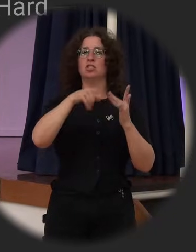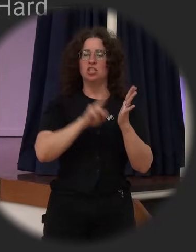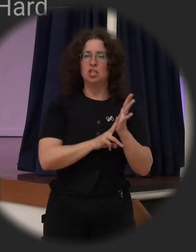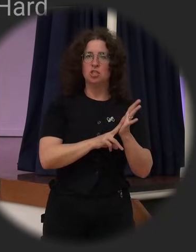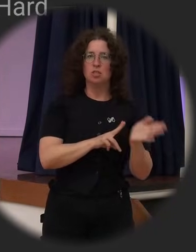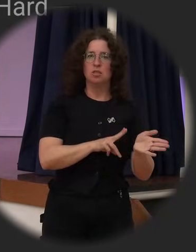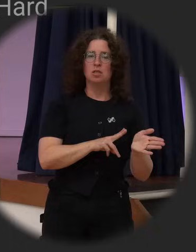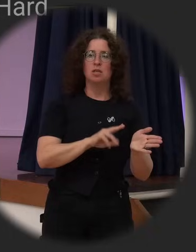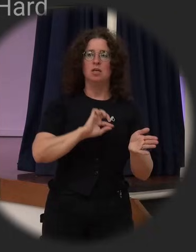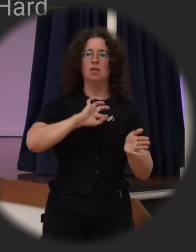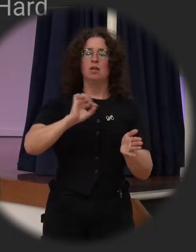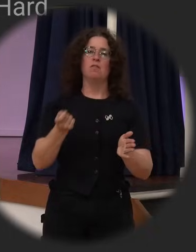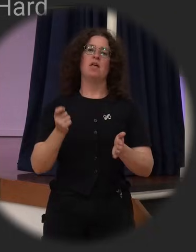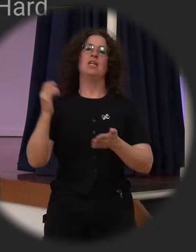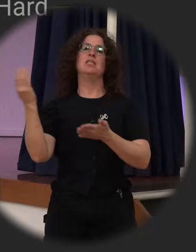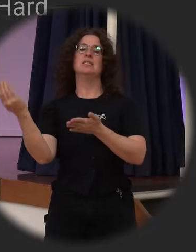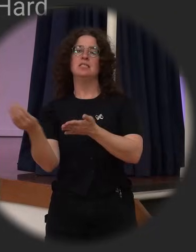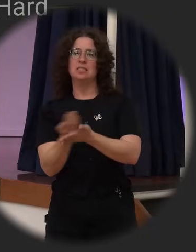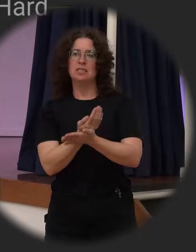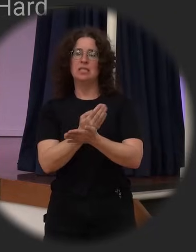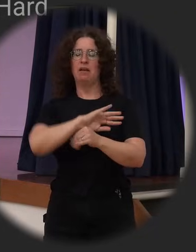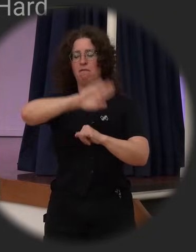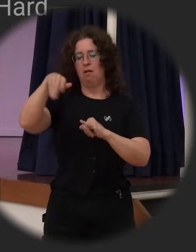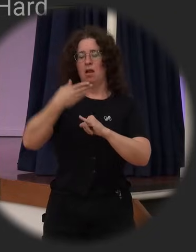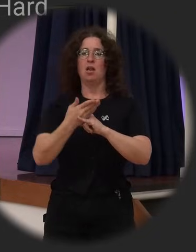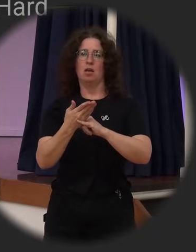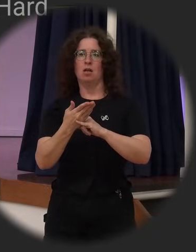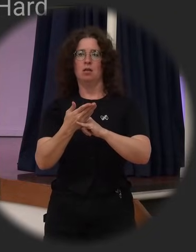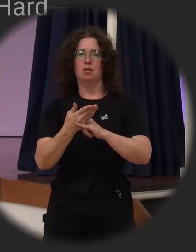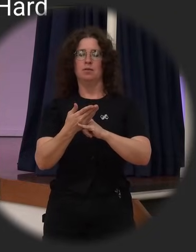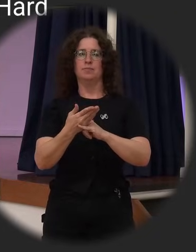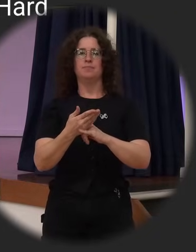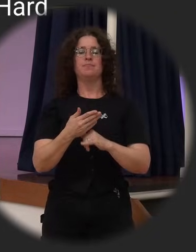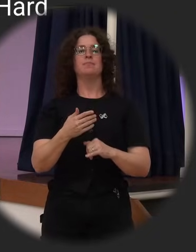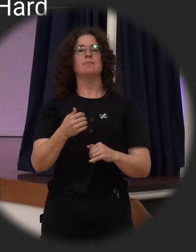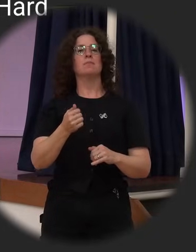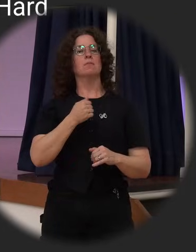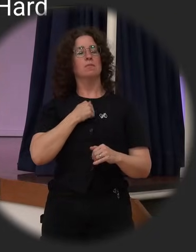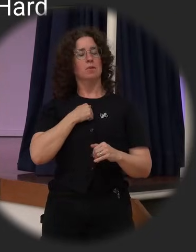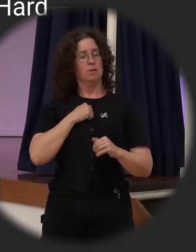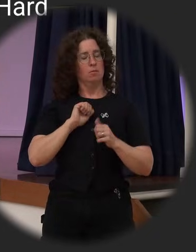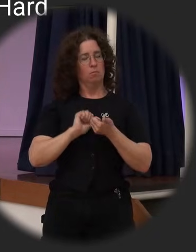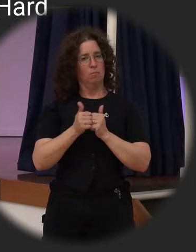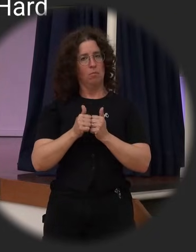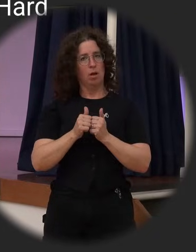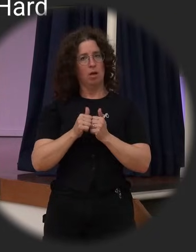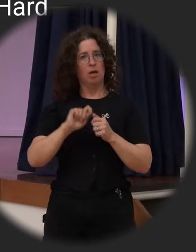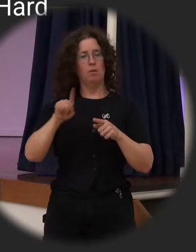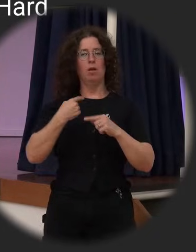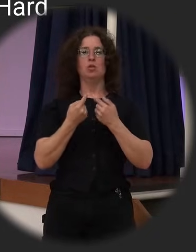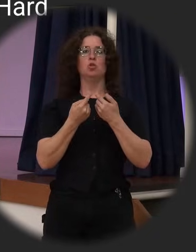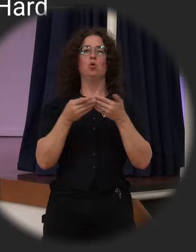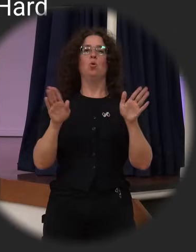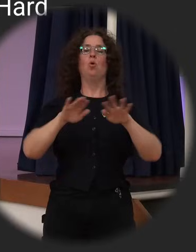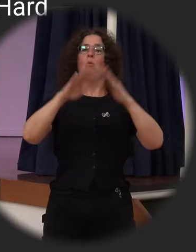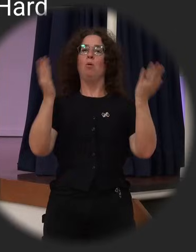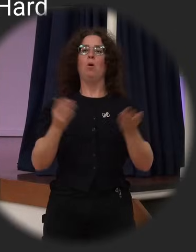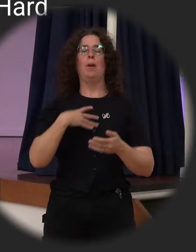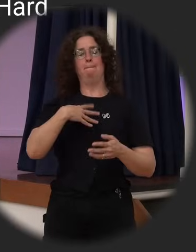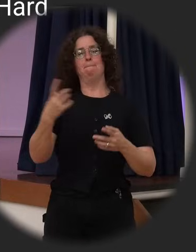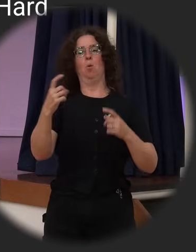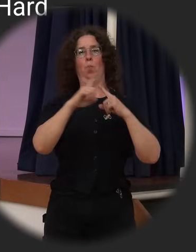end, ignoring autosaves and stuff like that. Planetation and open world games in general take this up another step in